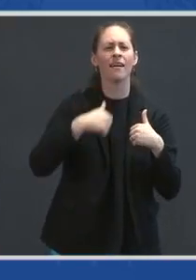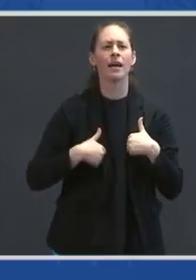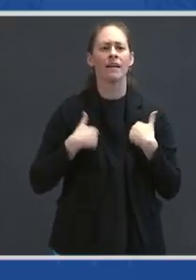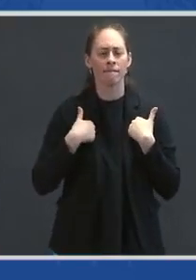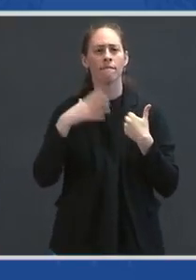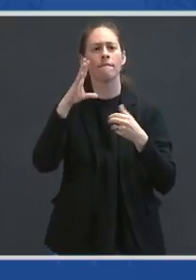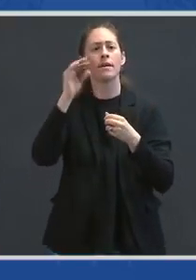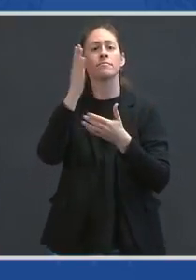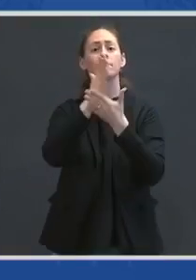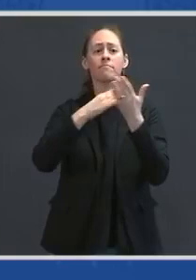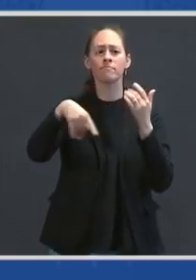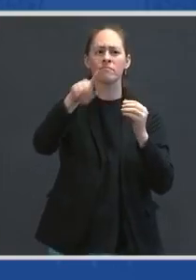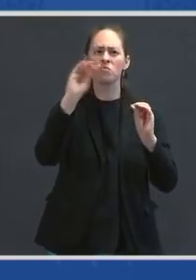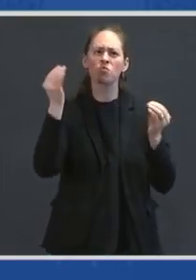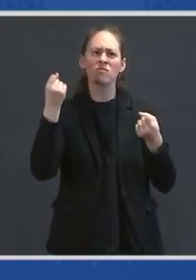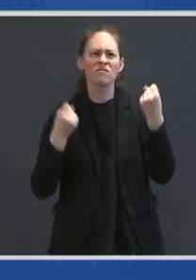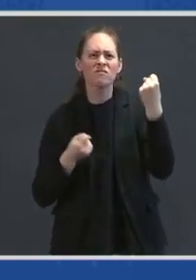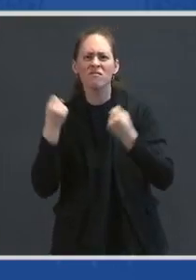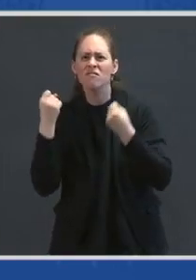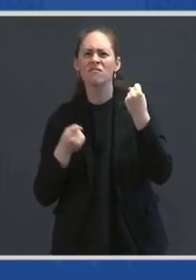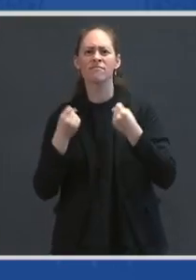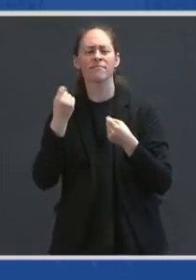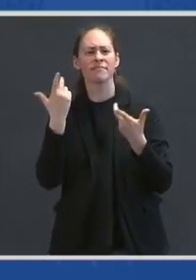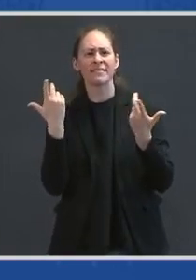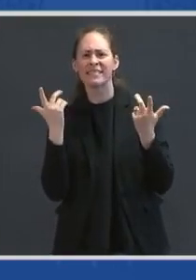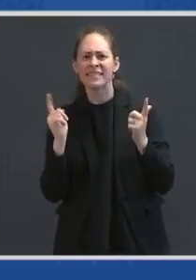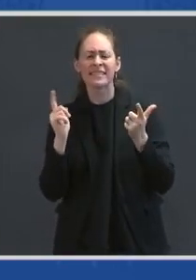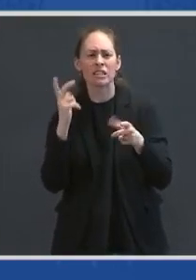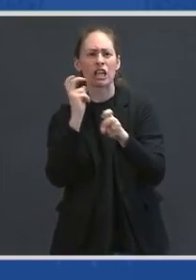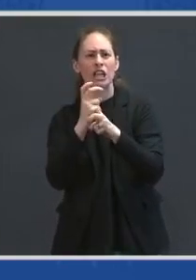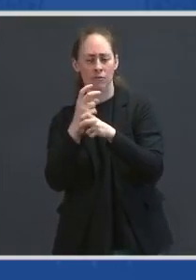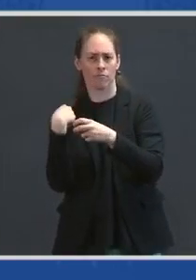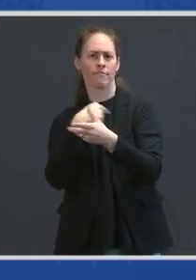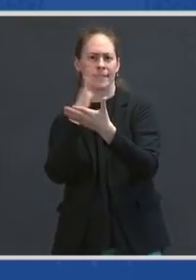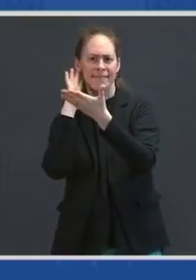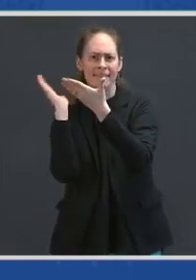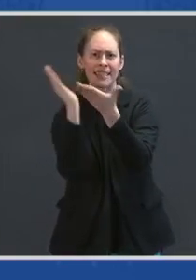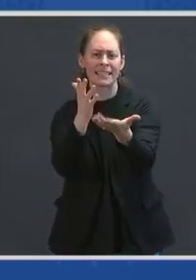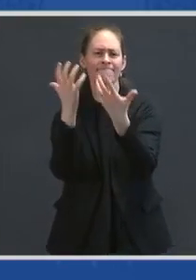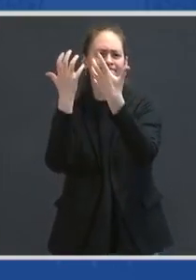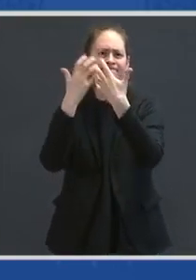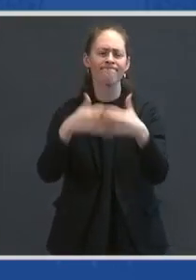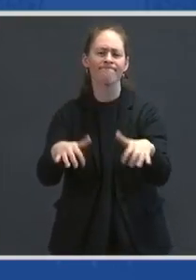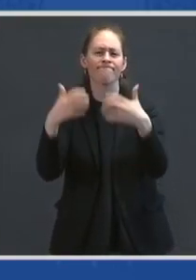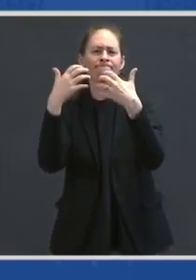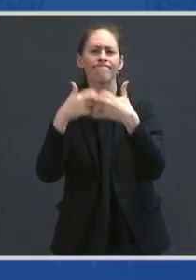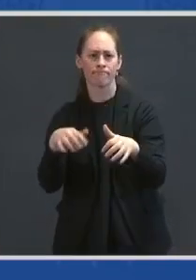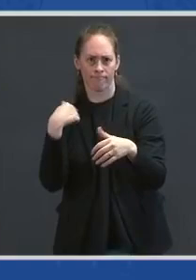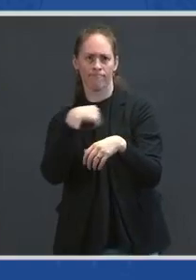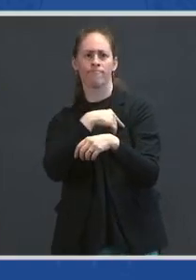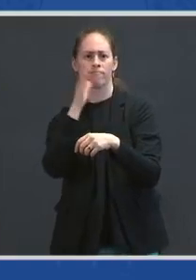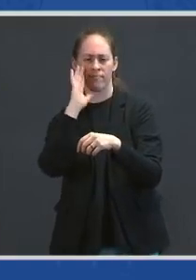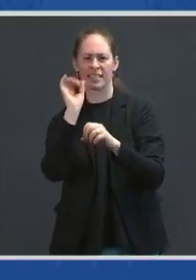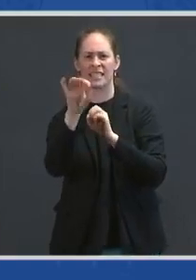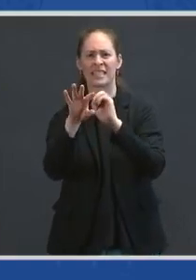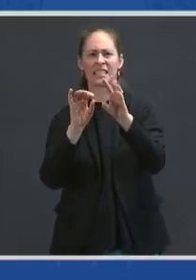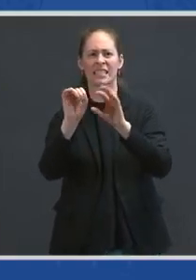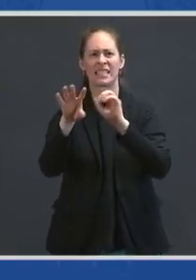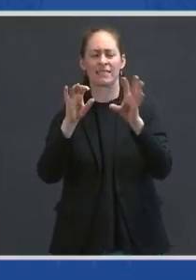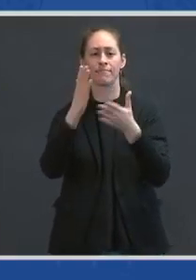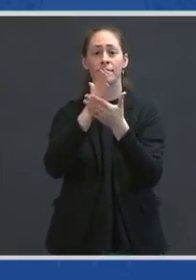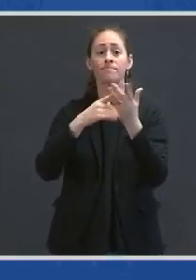shots, to get to the places to get the shots. We've also started to send vaccines directly to community health centers to help